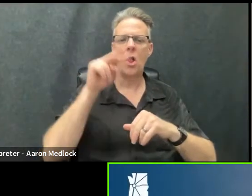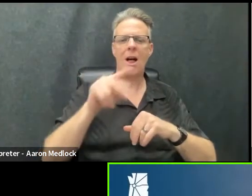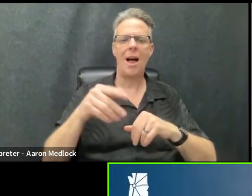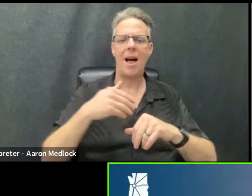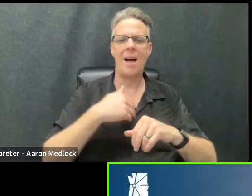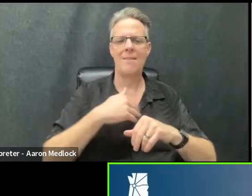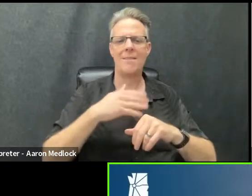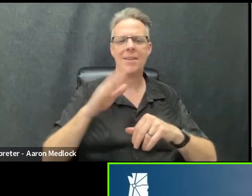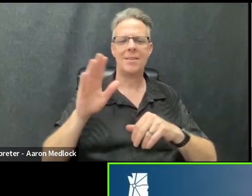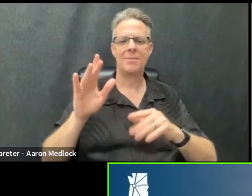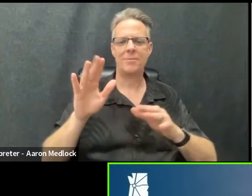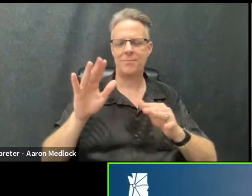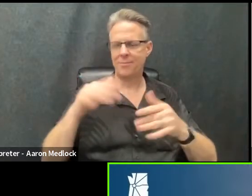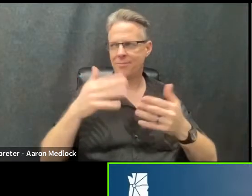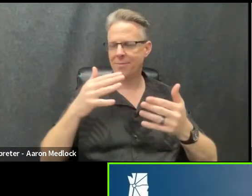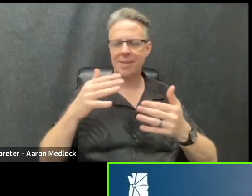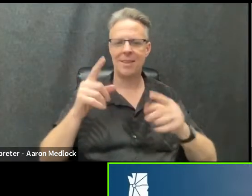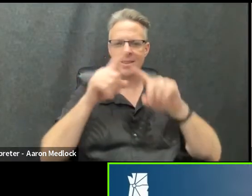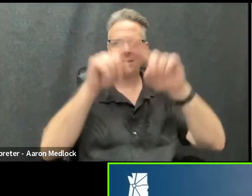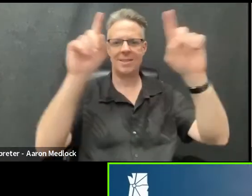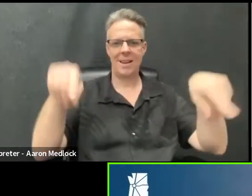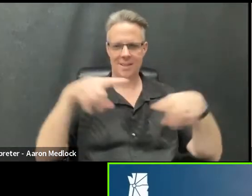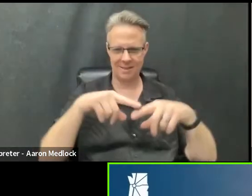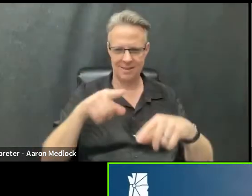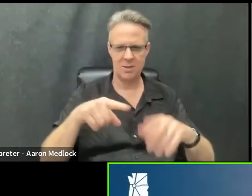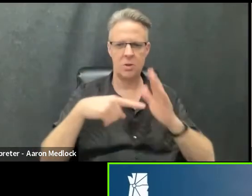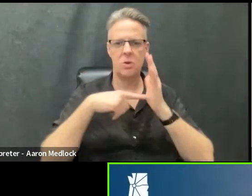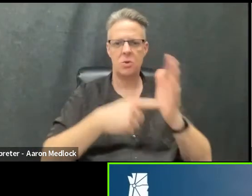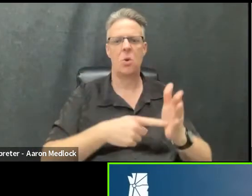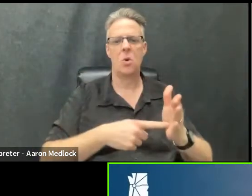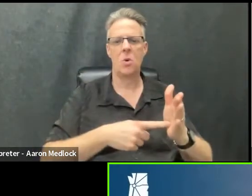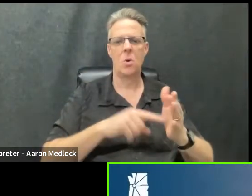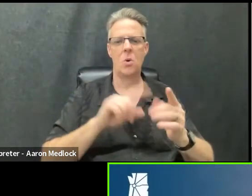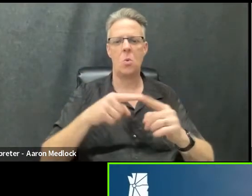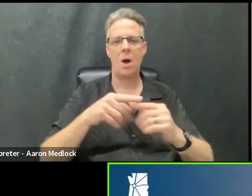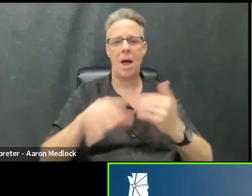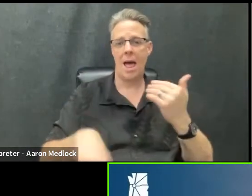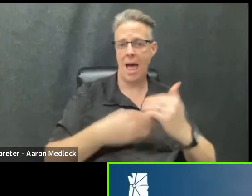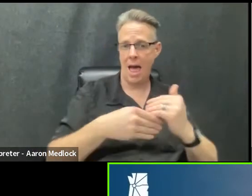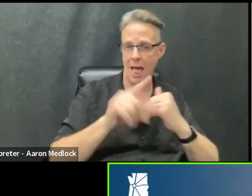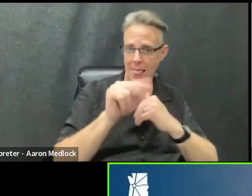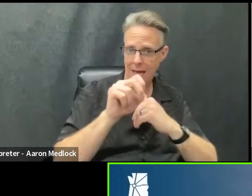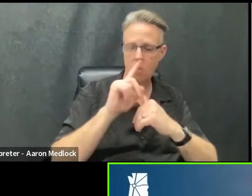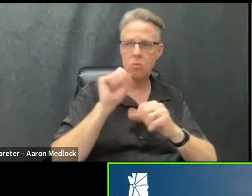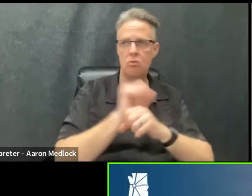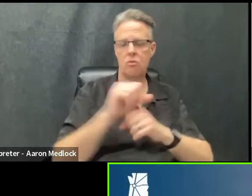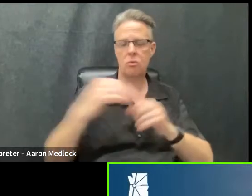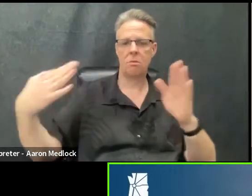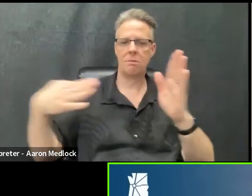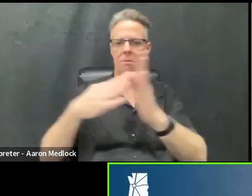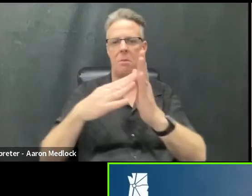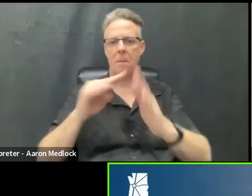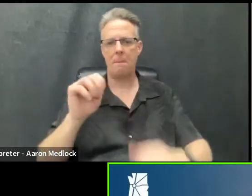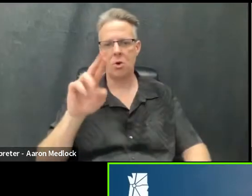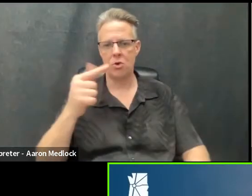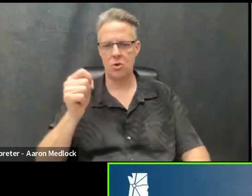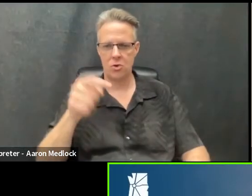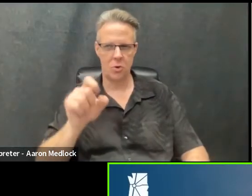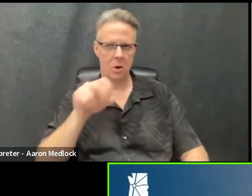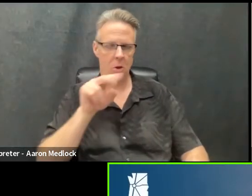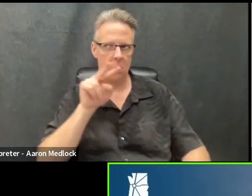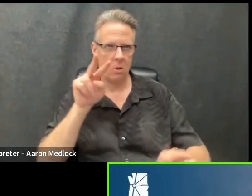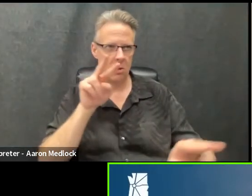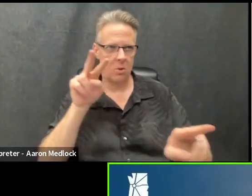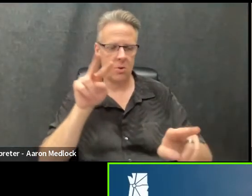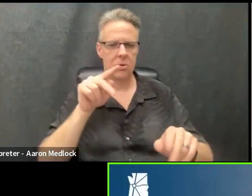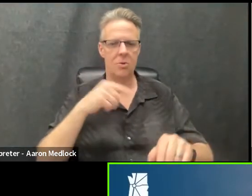little sign up as well that shows you when it's a add lane or when it merges in. They always put those up so you can kind of see those. So